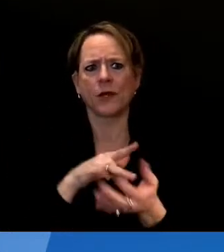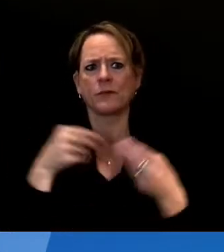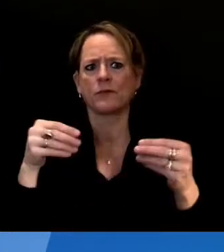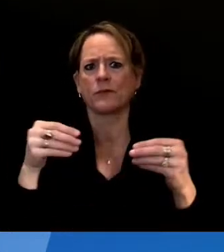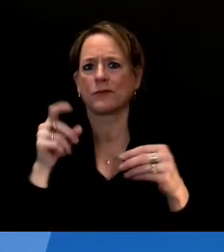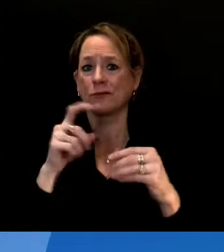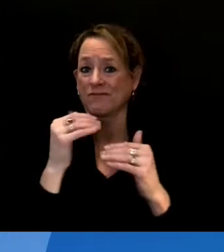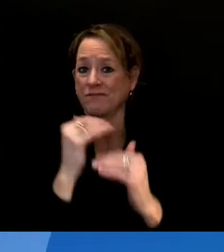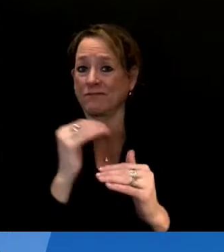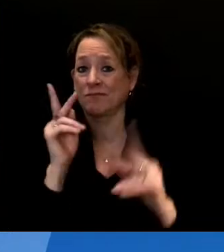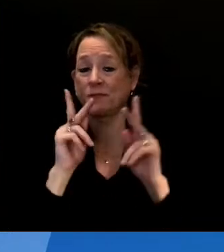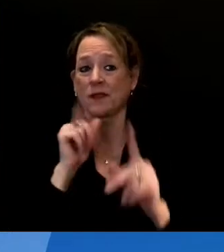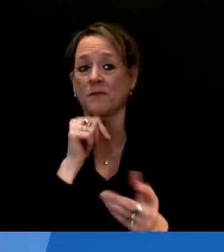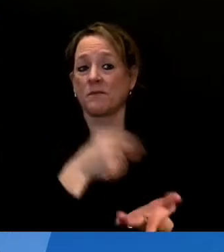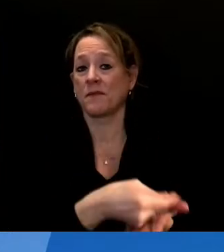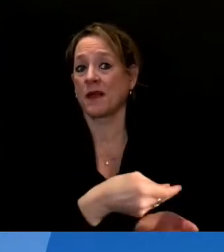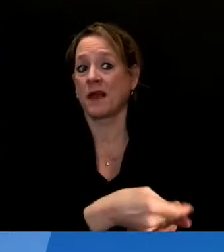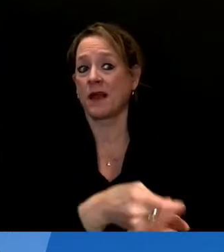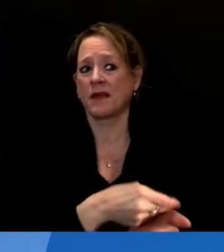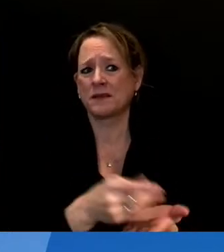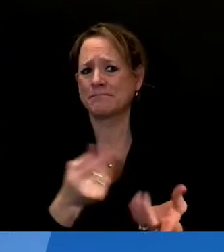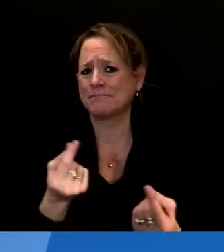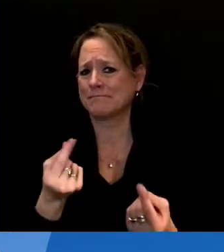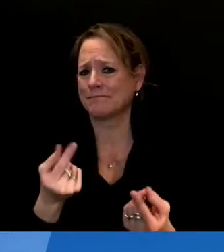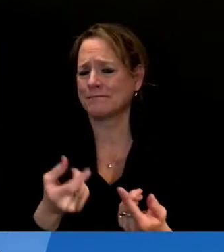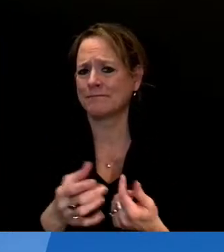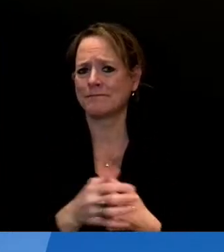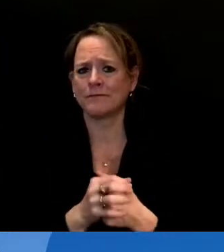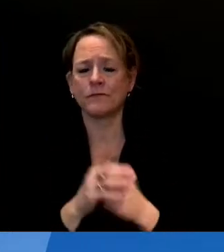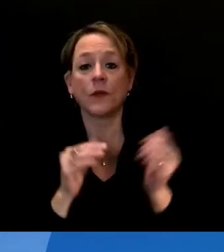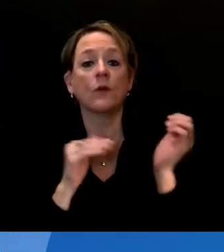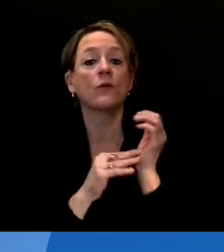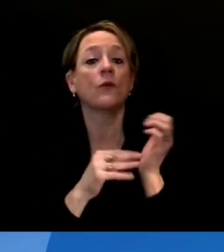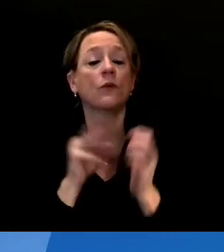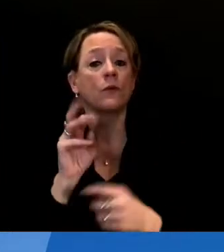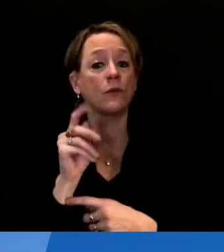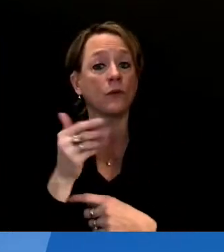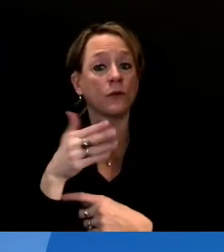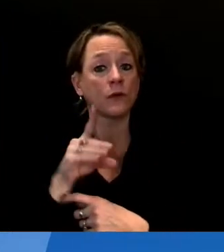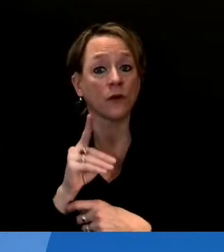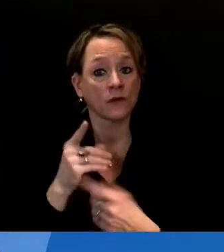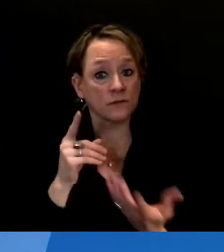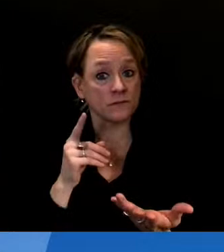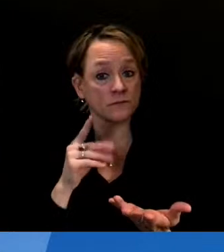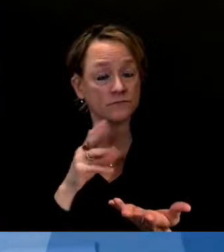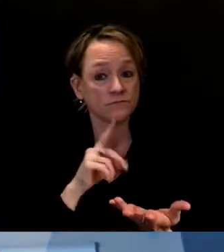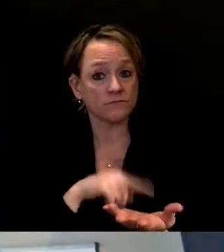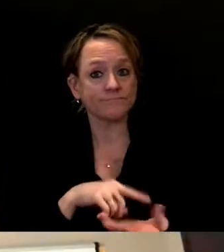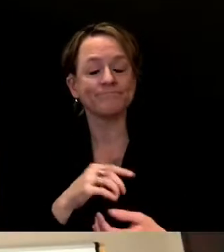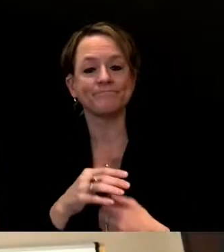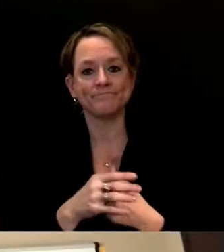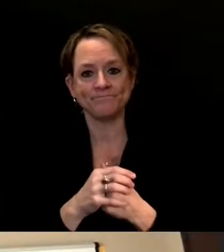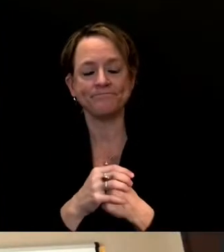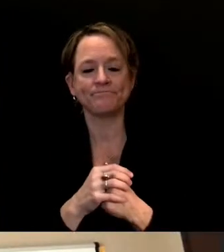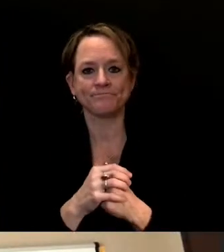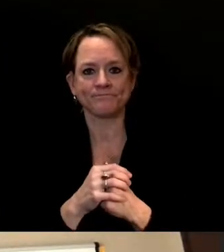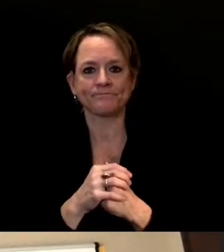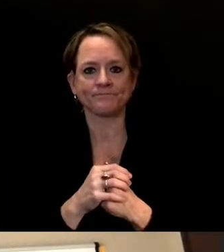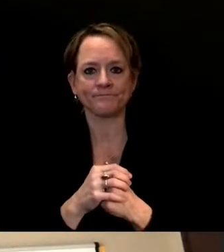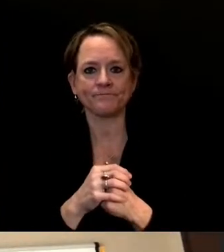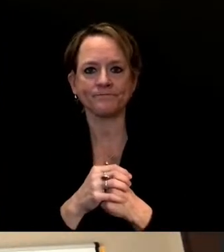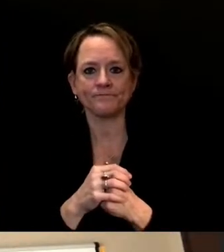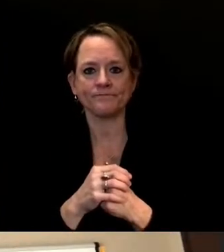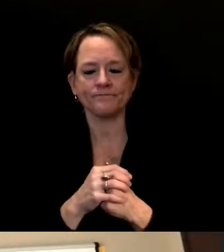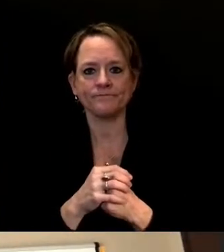Happy to have Dr. Westergaard offer the clinical guidance there. Sure. So if I